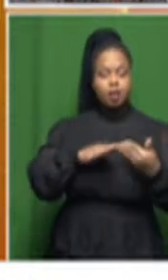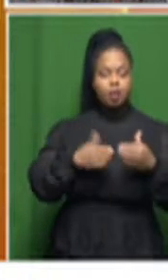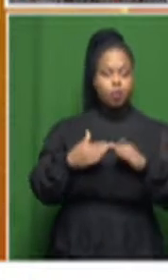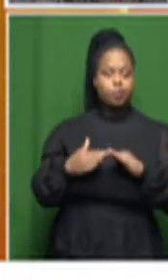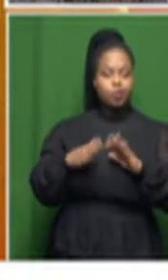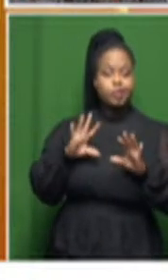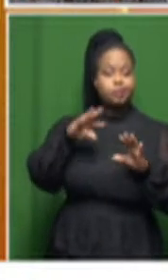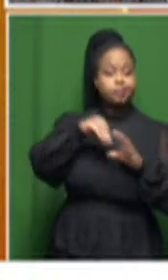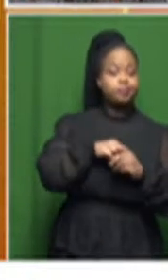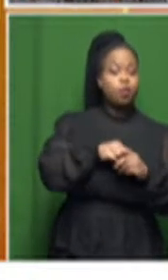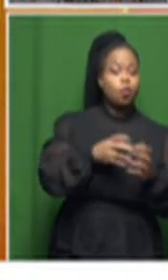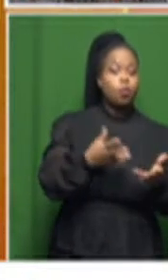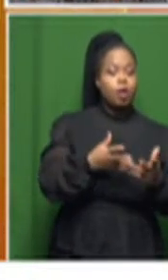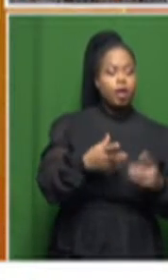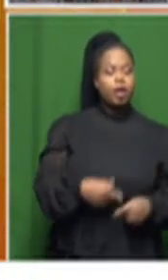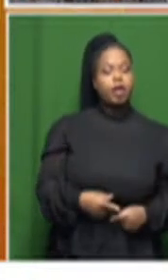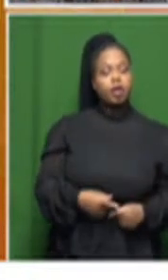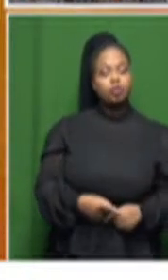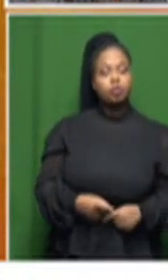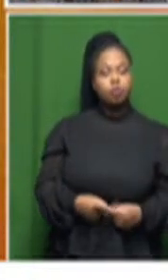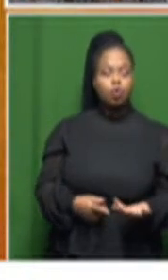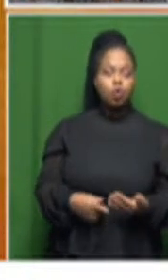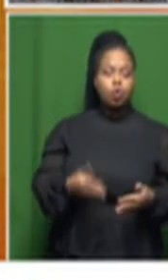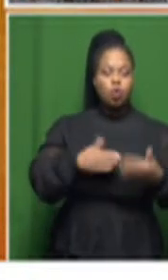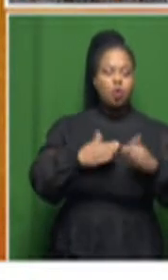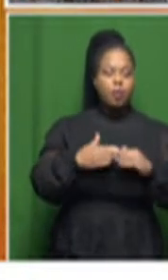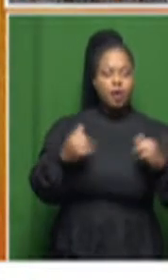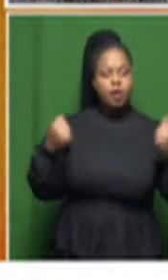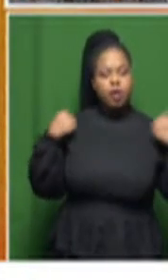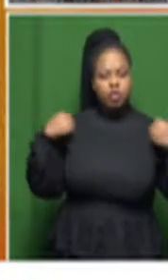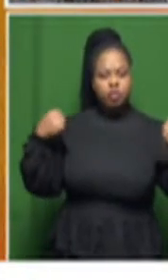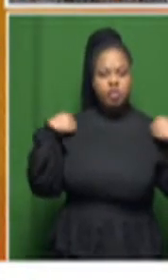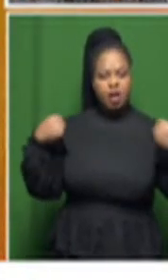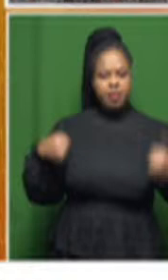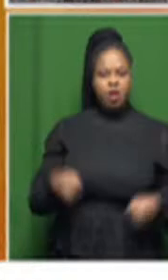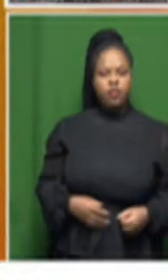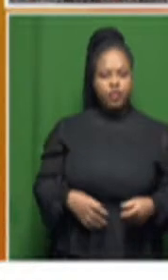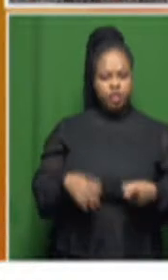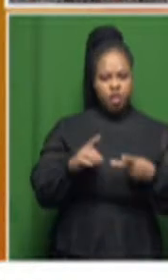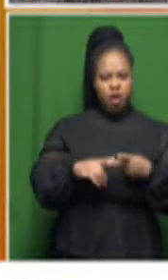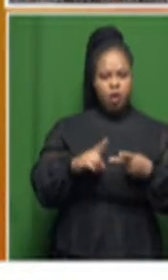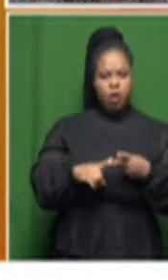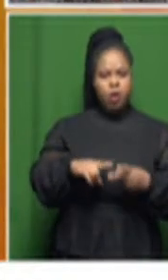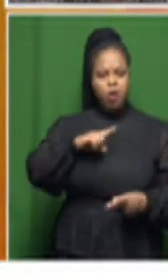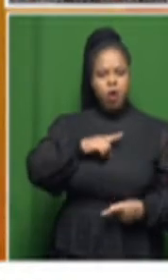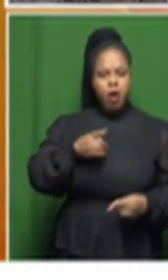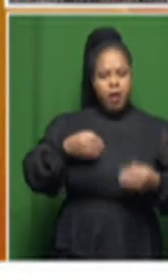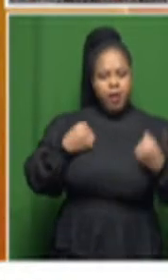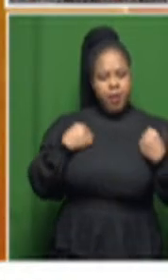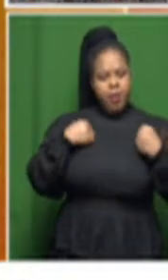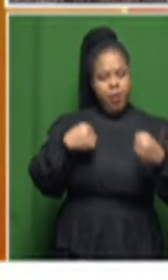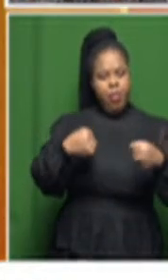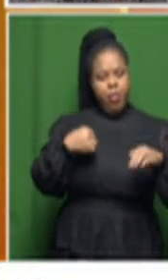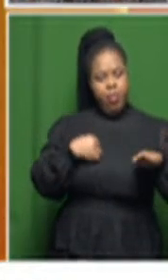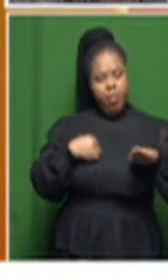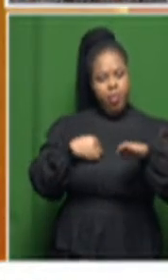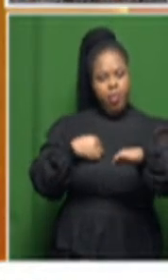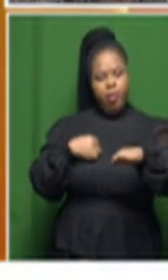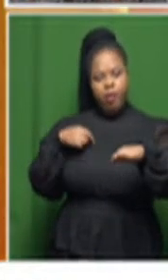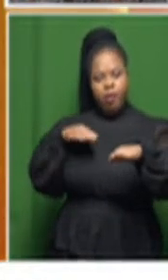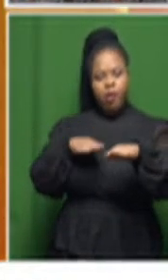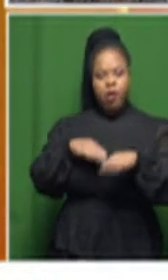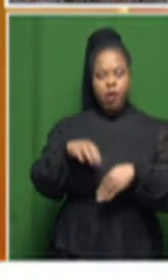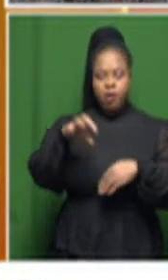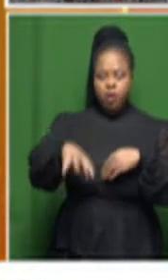we do, we go to tribal offices, community halls. We have a drive-through vaccination station in Sinwabarana.